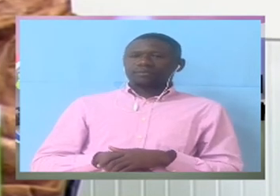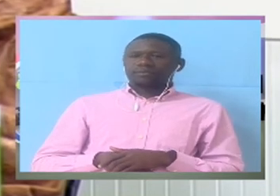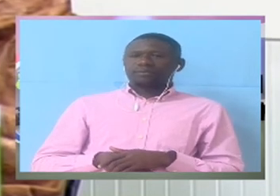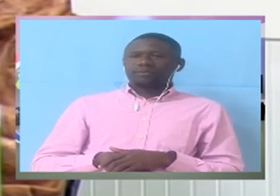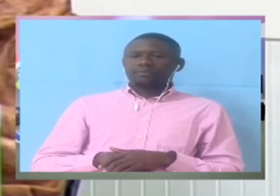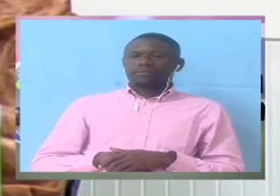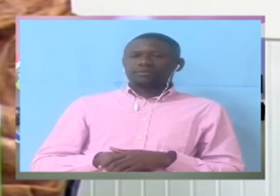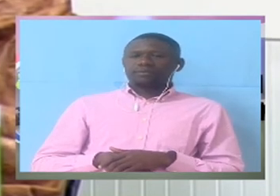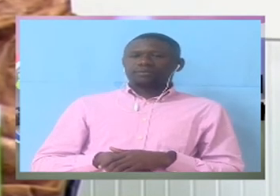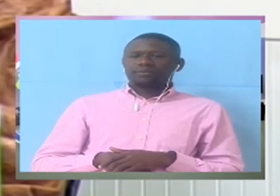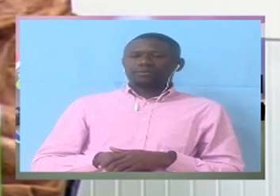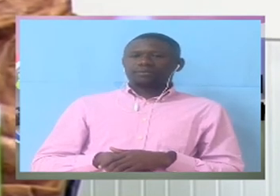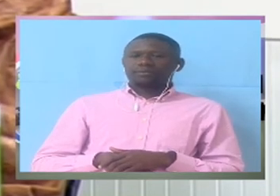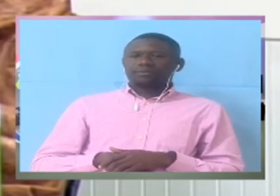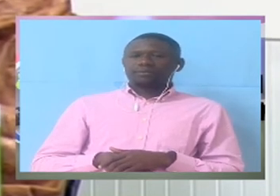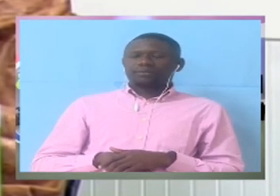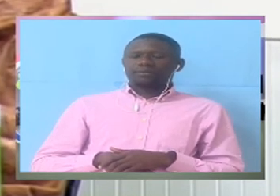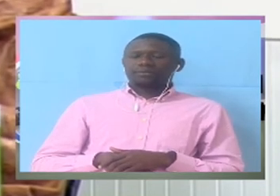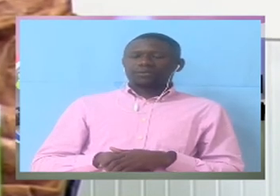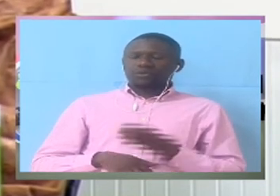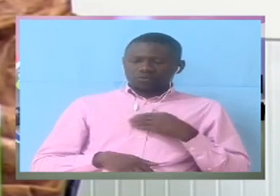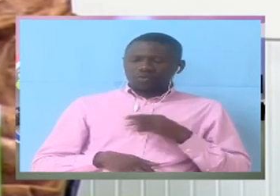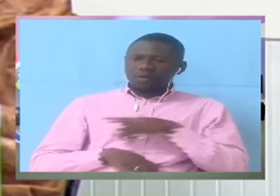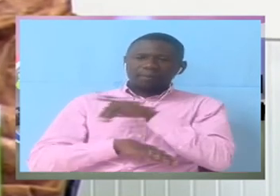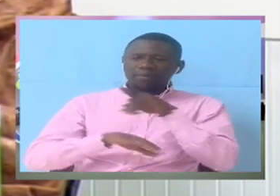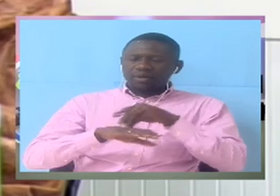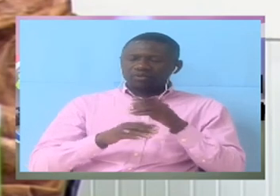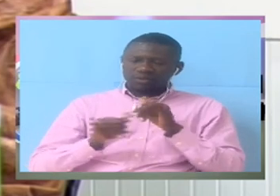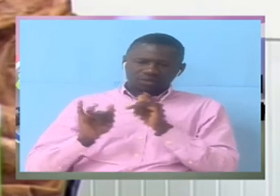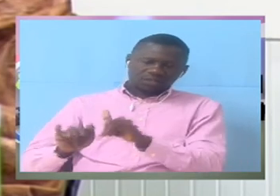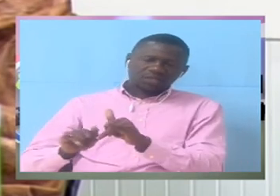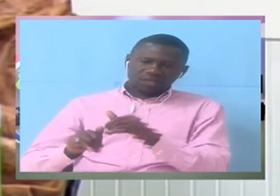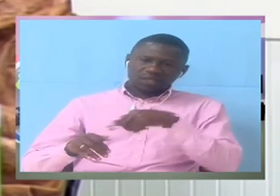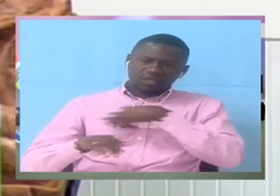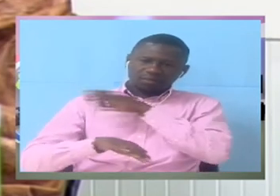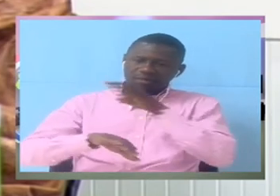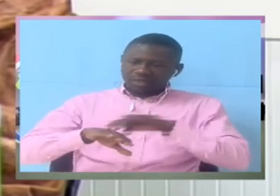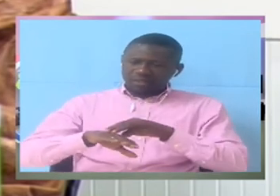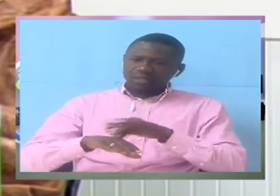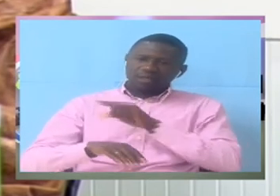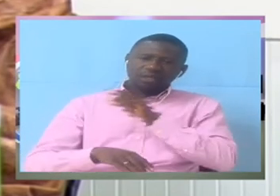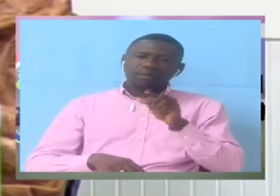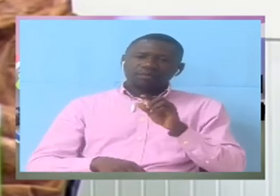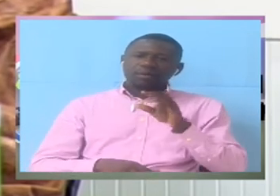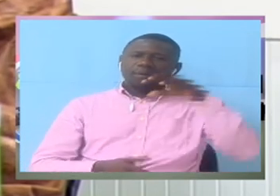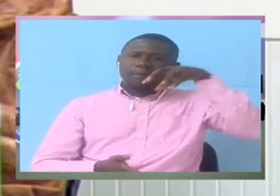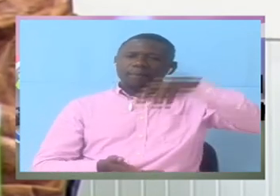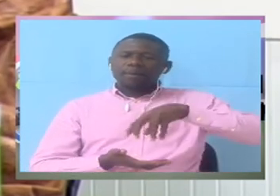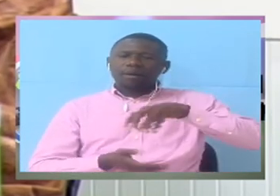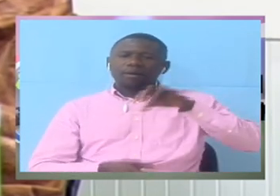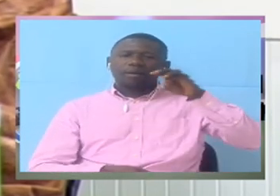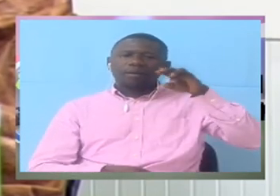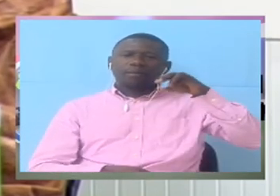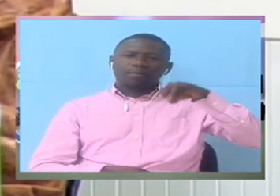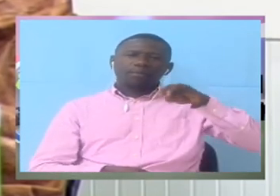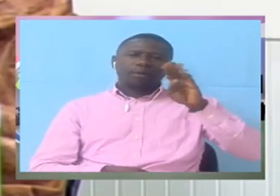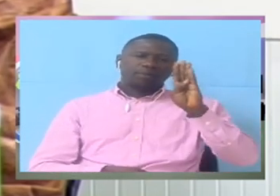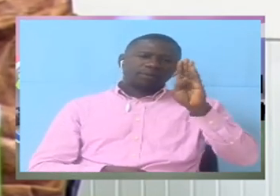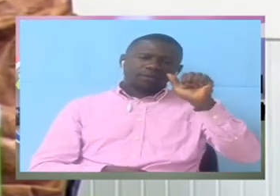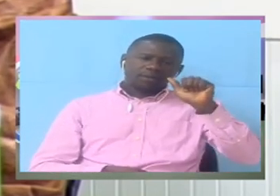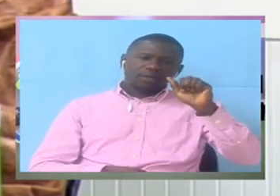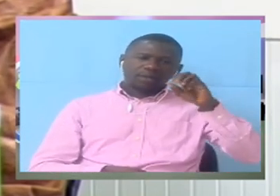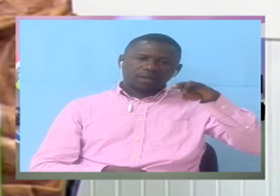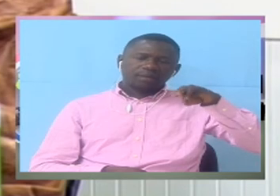Bamako? Bamako lam Bamako. Yes, where we were staying, that area is called Bamako. And then? And from Bamako?